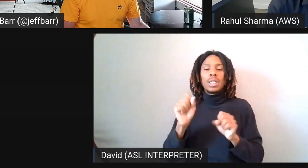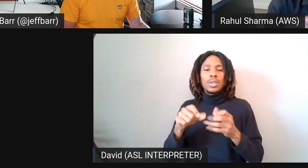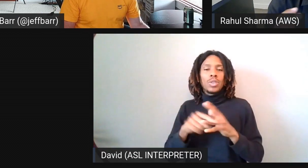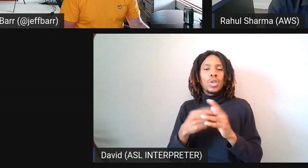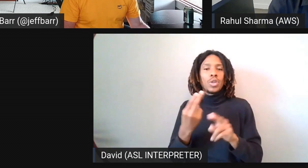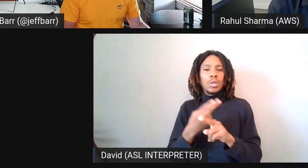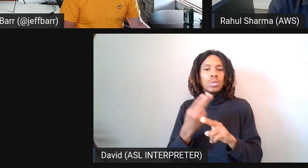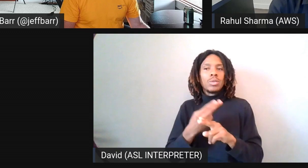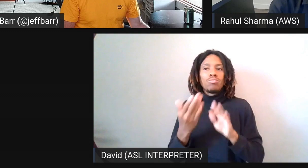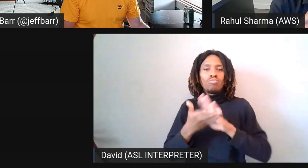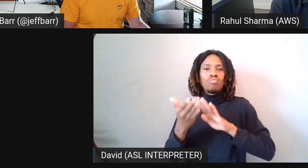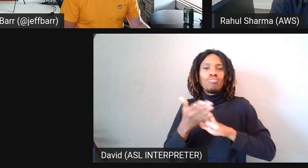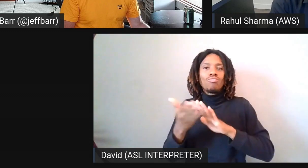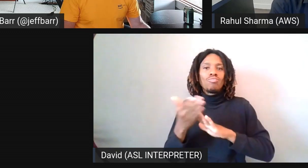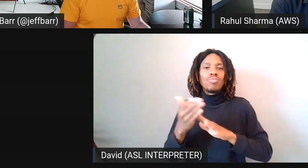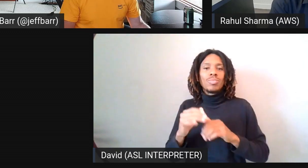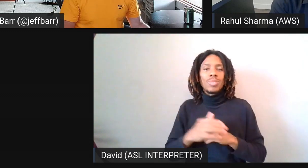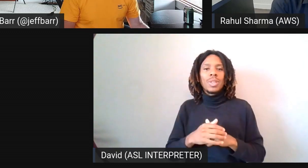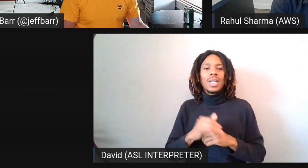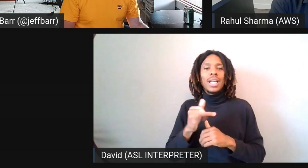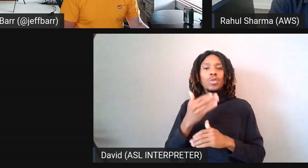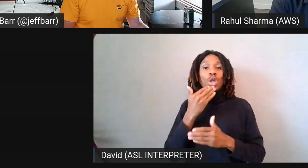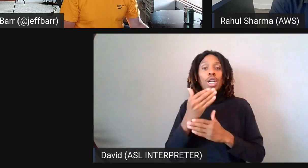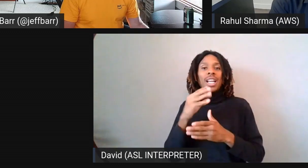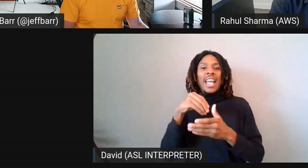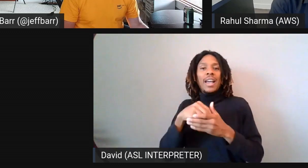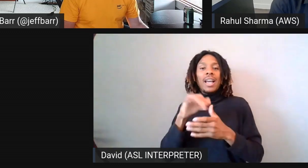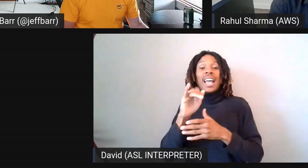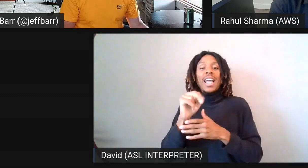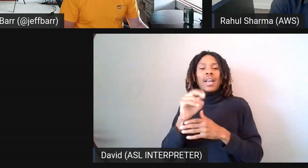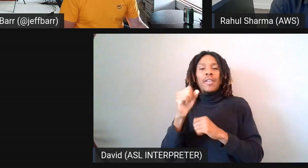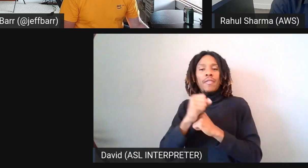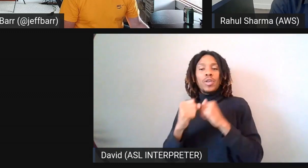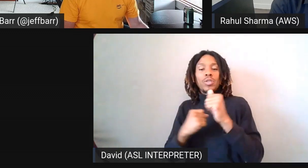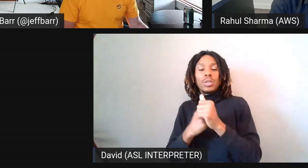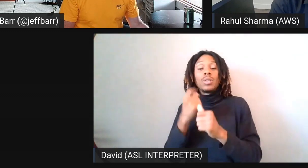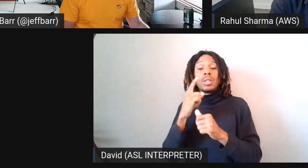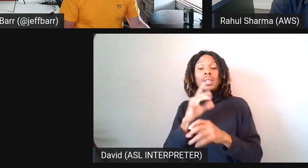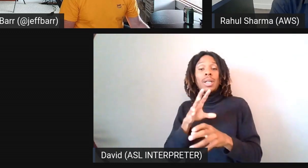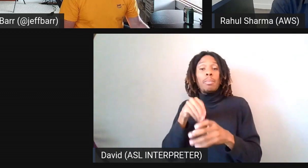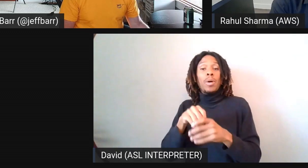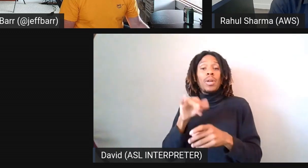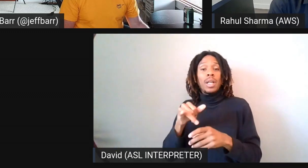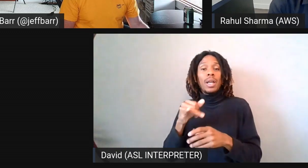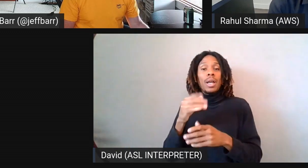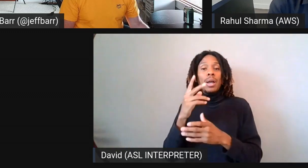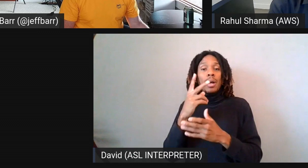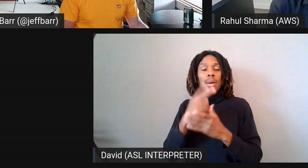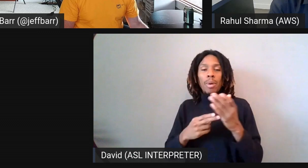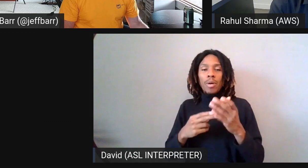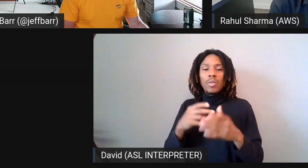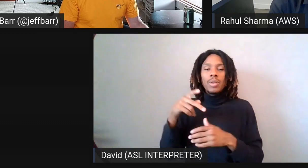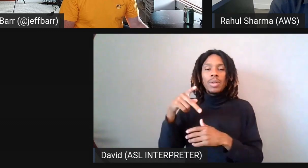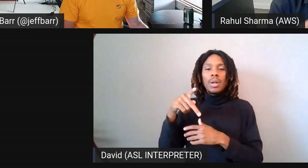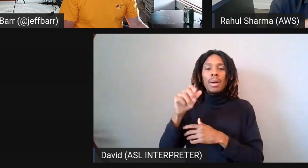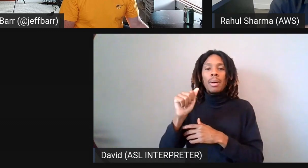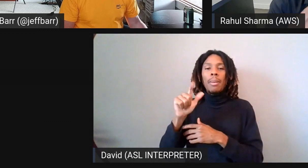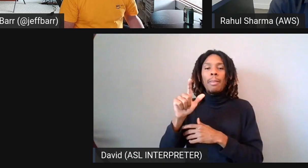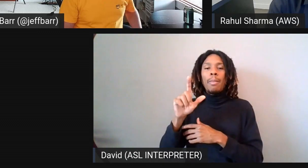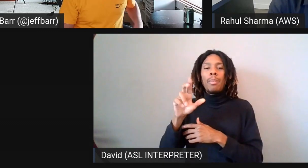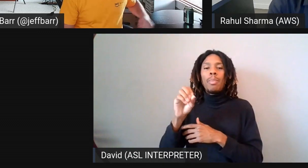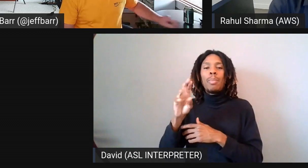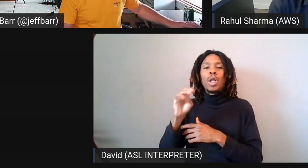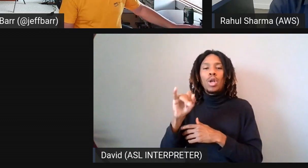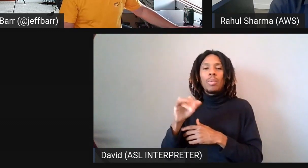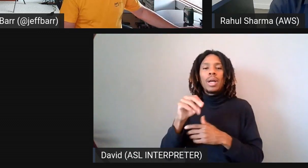get building, right? That's for infrastructure as code. And in fact, as part of this integration, both Terraform and Pulumi have released a new